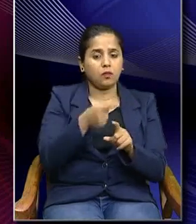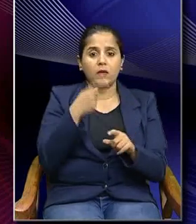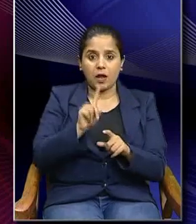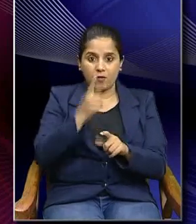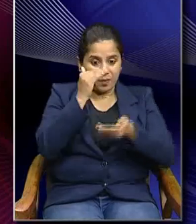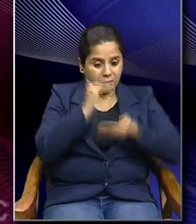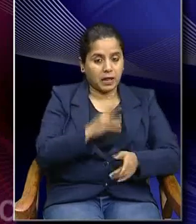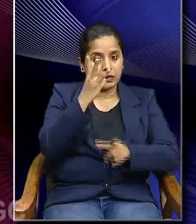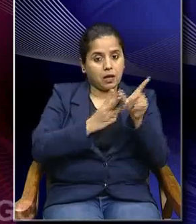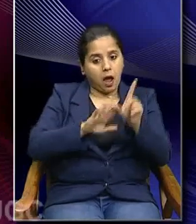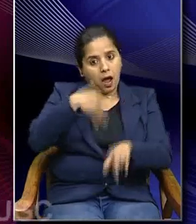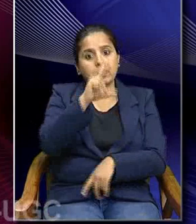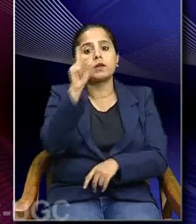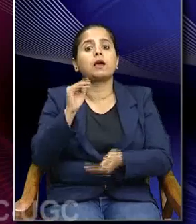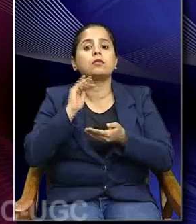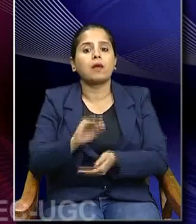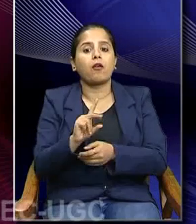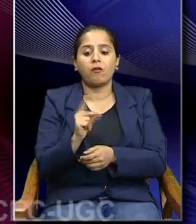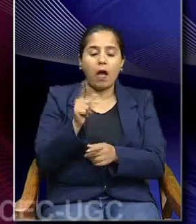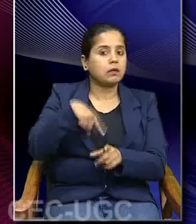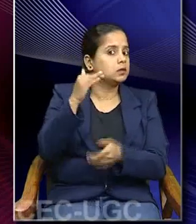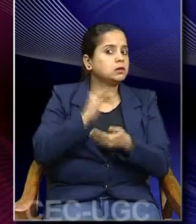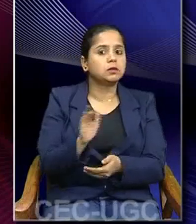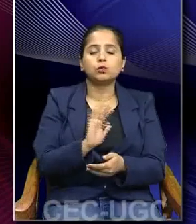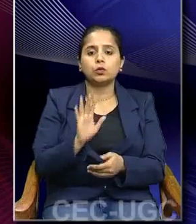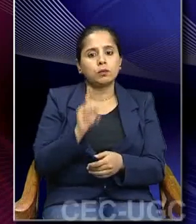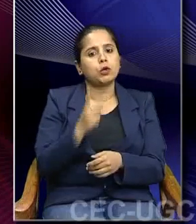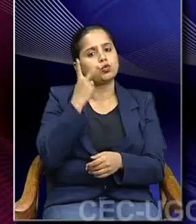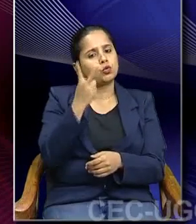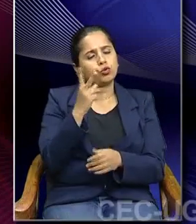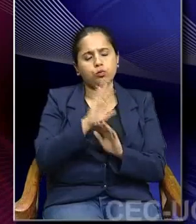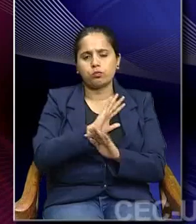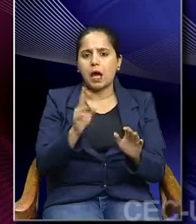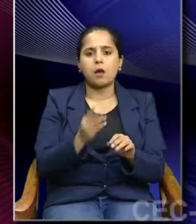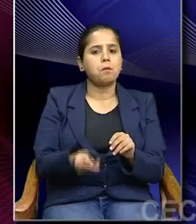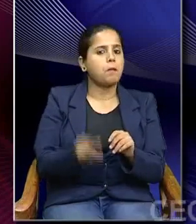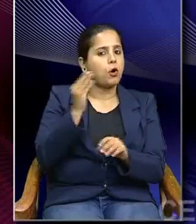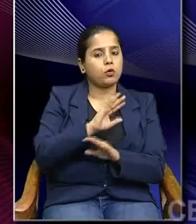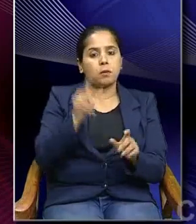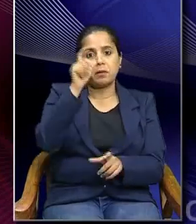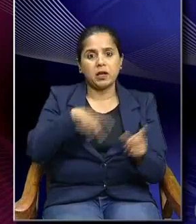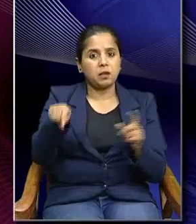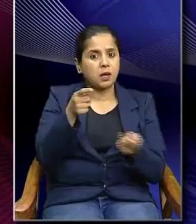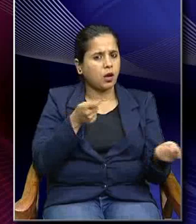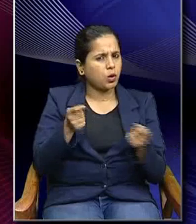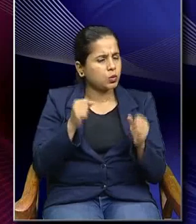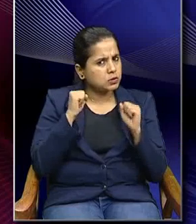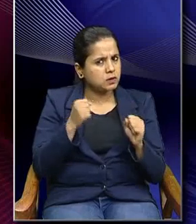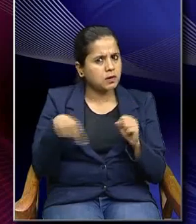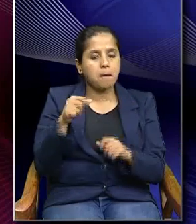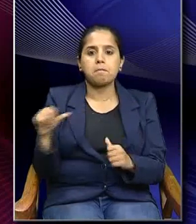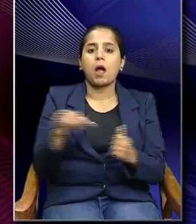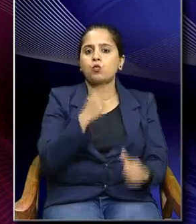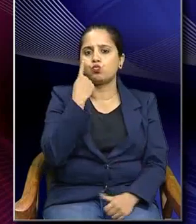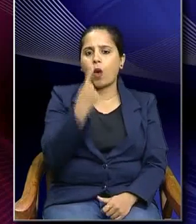gap between the children and reducing the number of children to 2. When the population was kind of not controlled, it referred back to